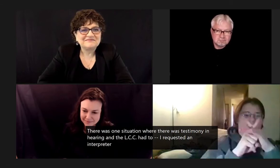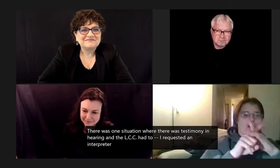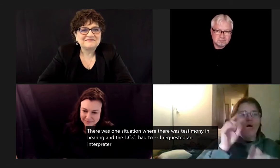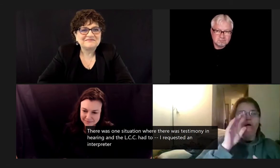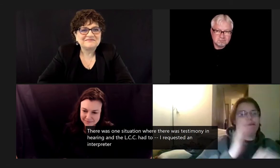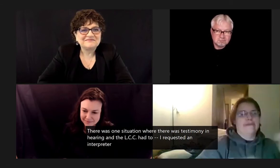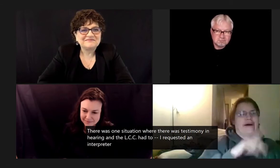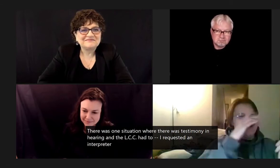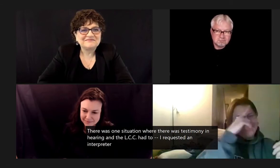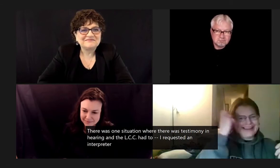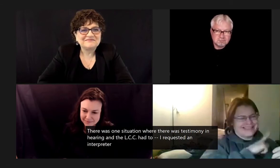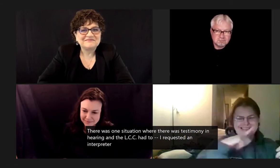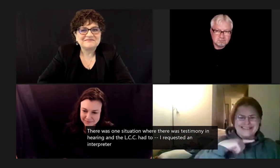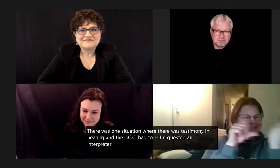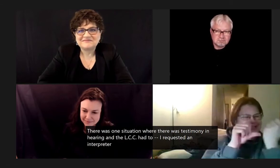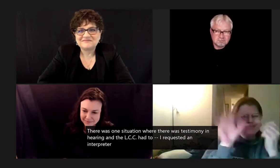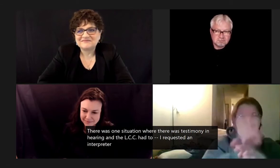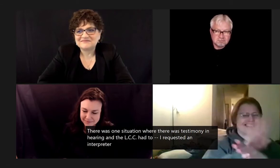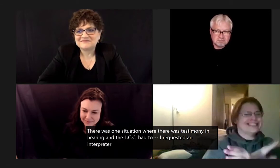interpreter.